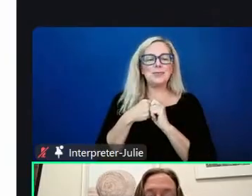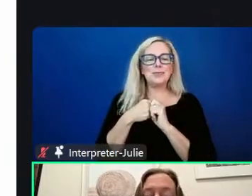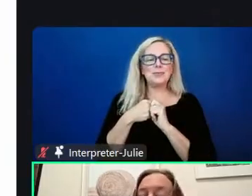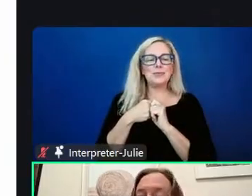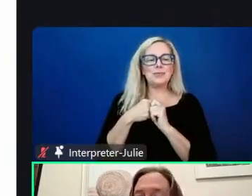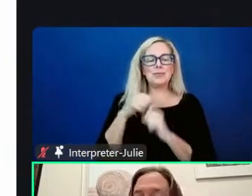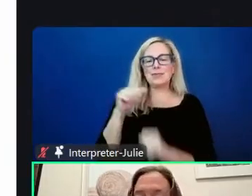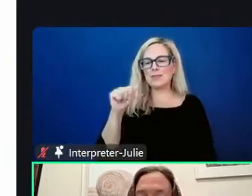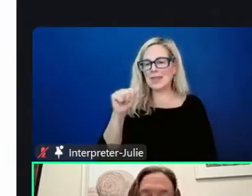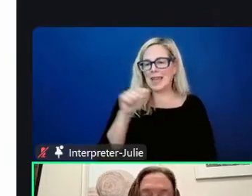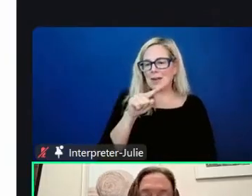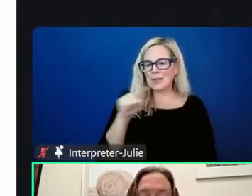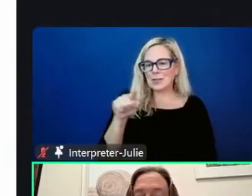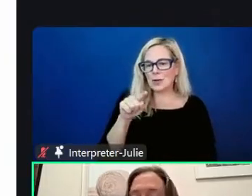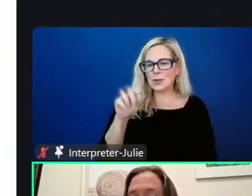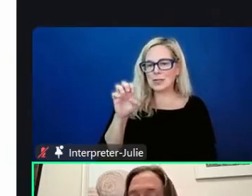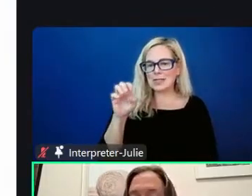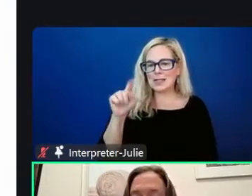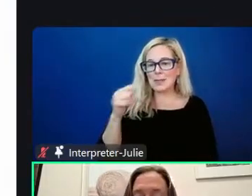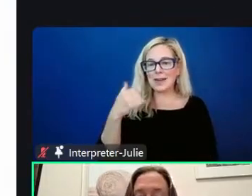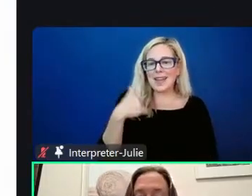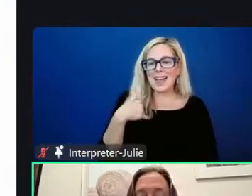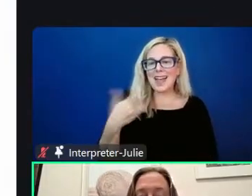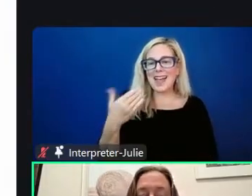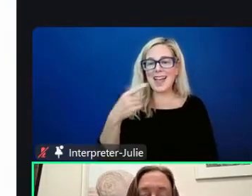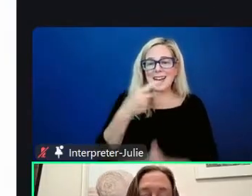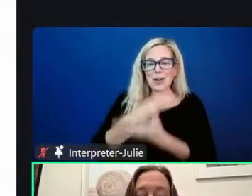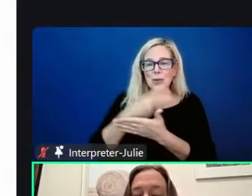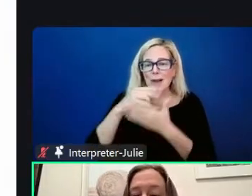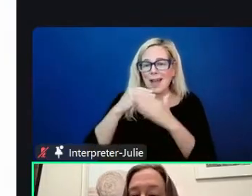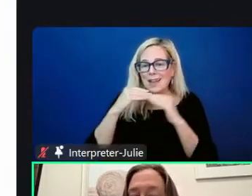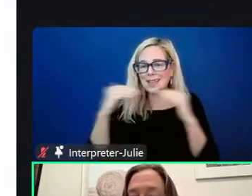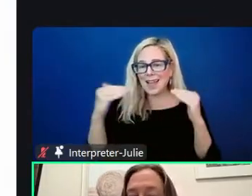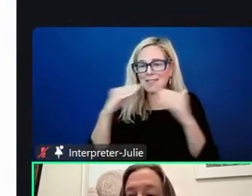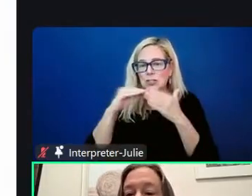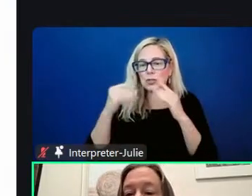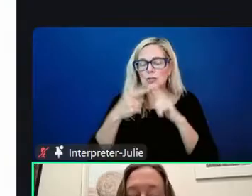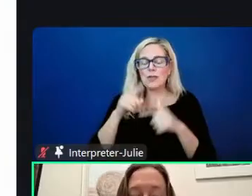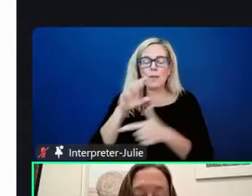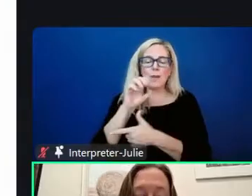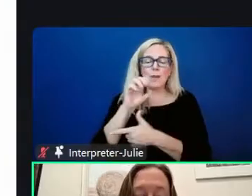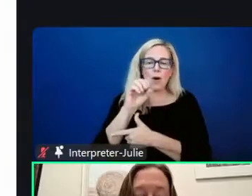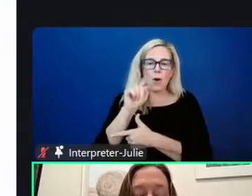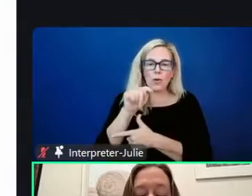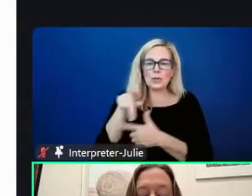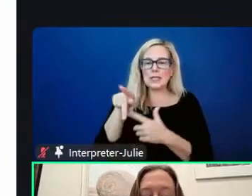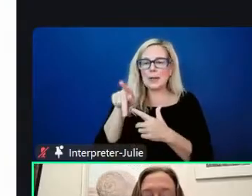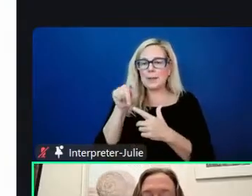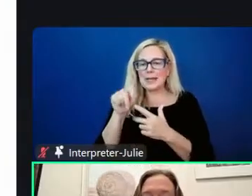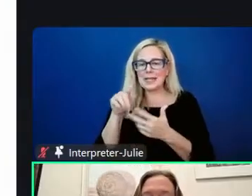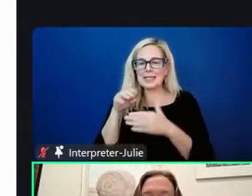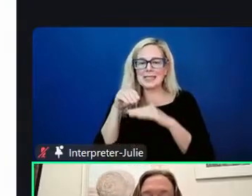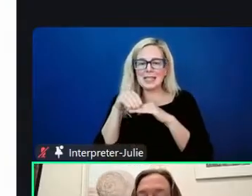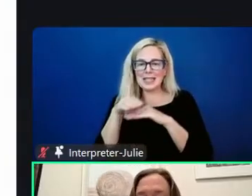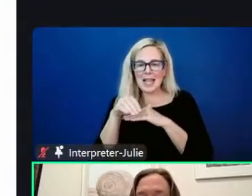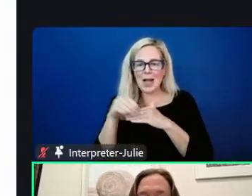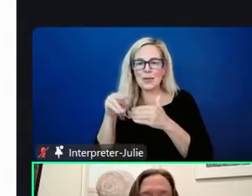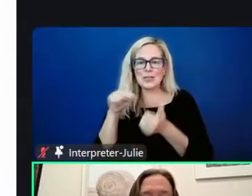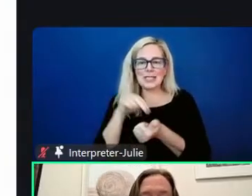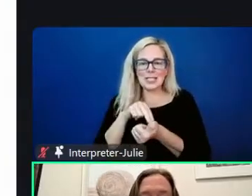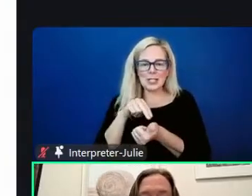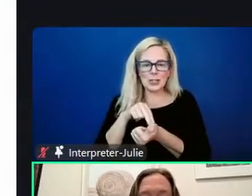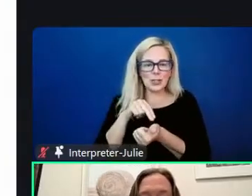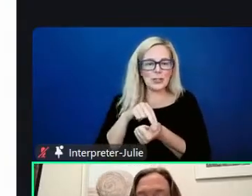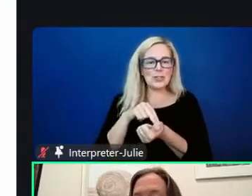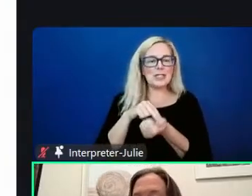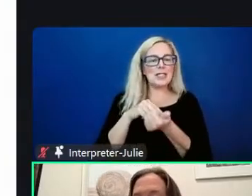Arizona Summit had graduate level students from PA, PT, OT, counseling, and nursing. They completed a pre-event